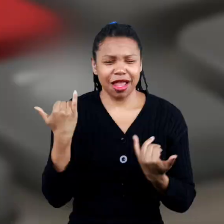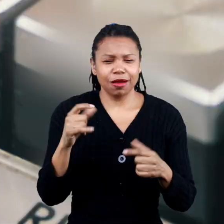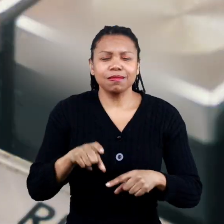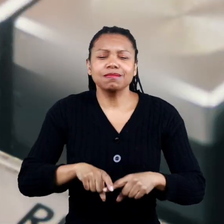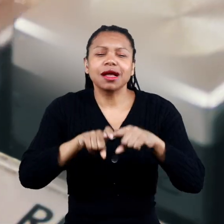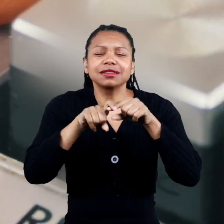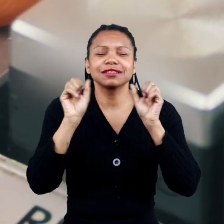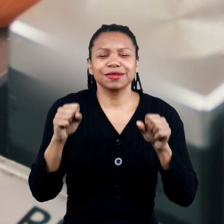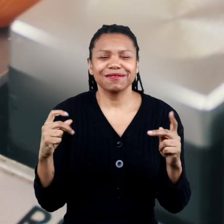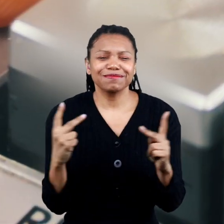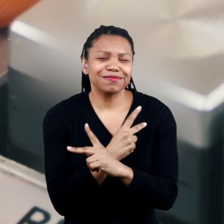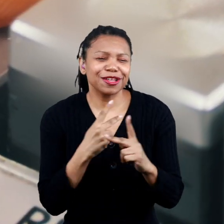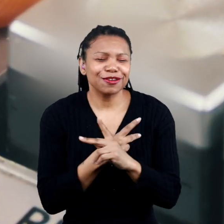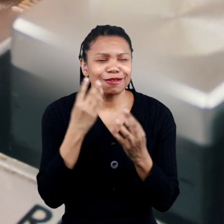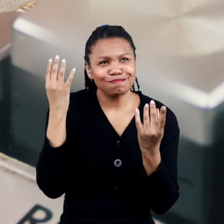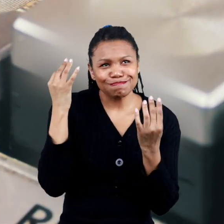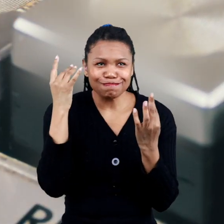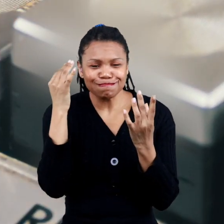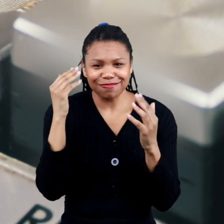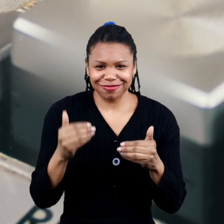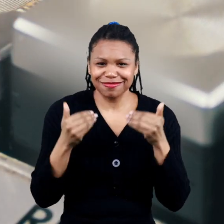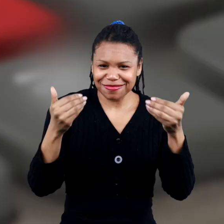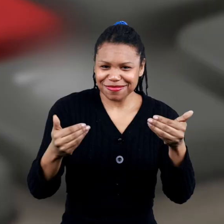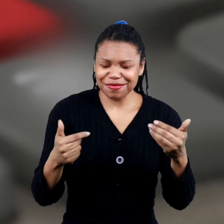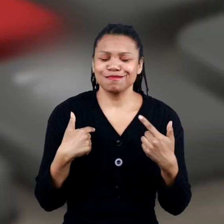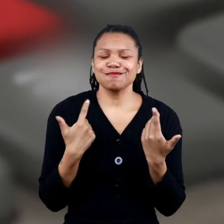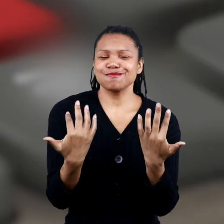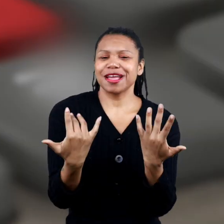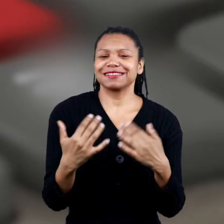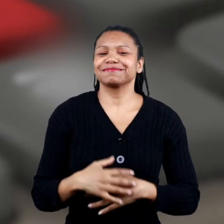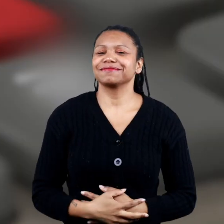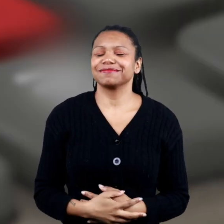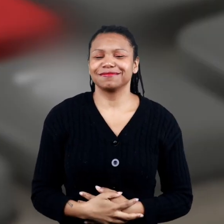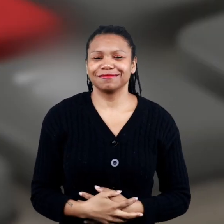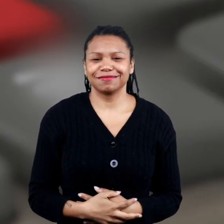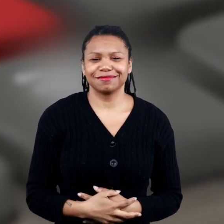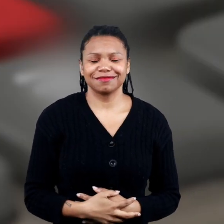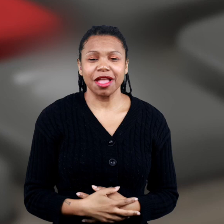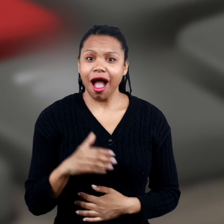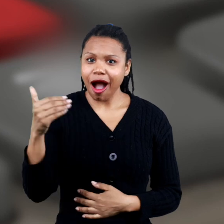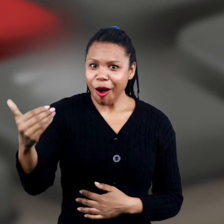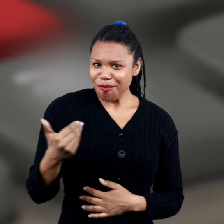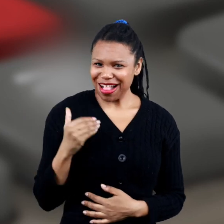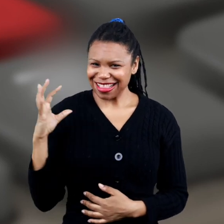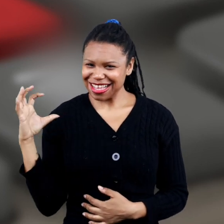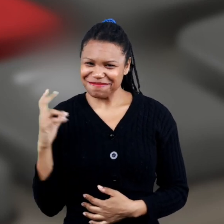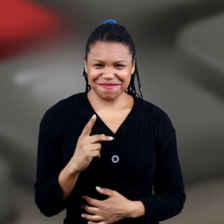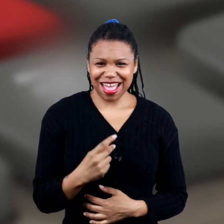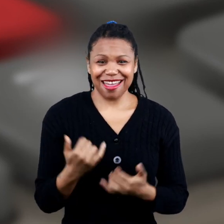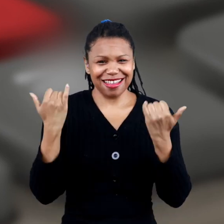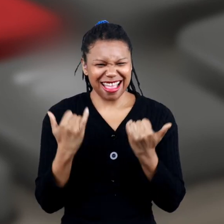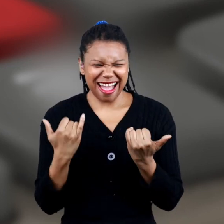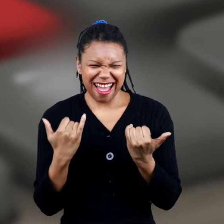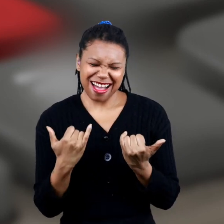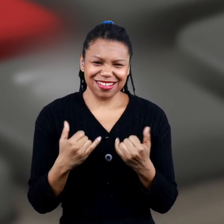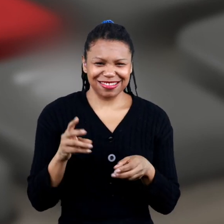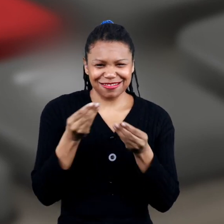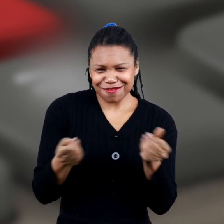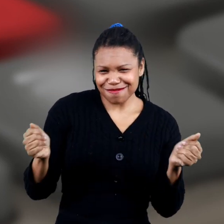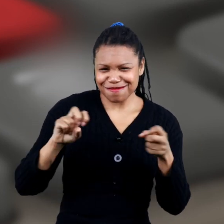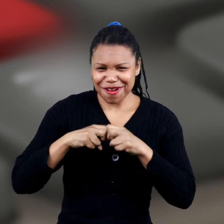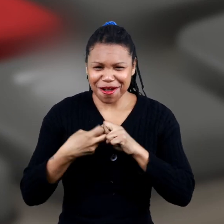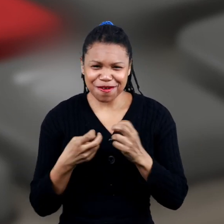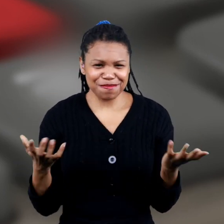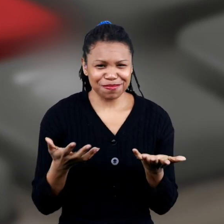thirty-eight. Pause the video and see if you can do this one on your own. I'll wait. Welcome back. Here we go.